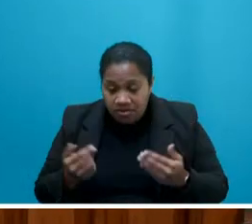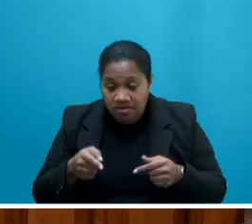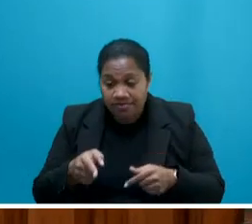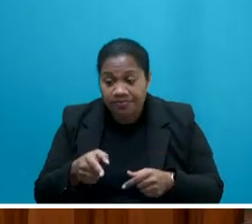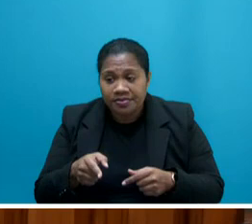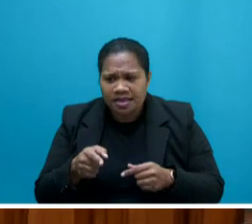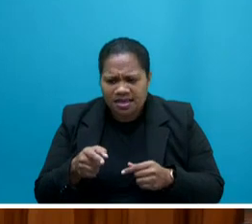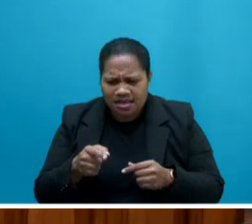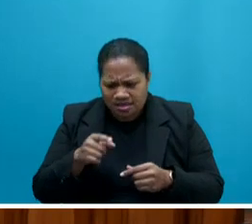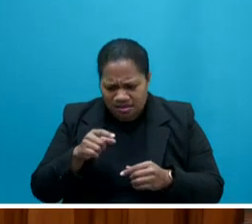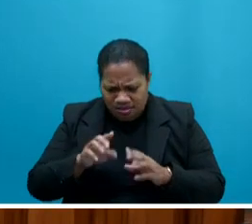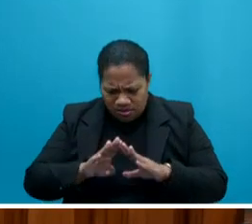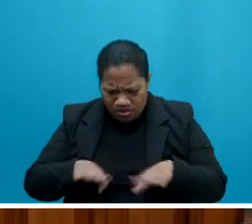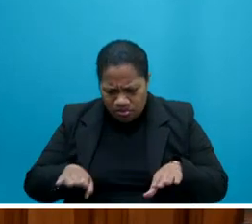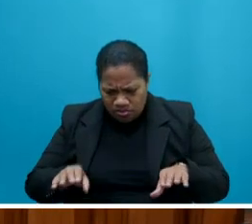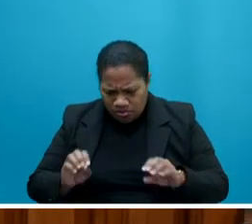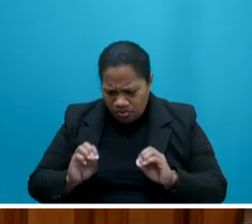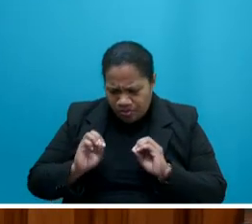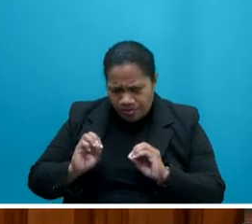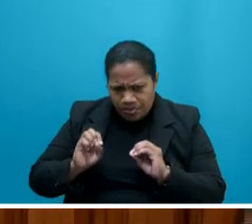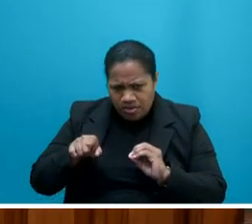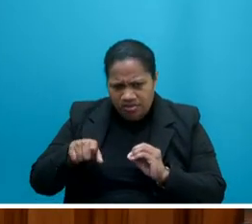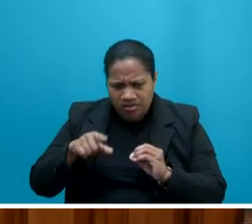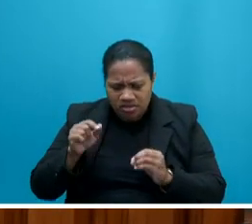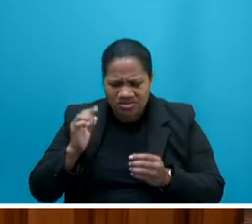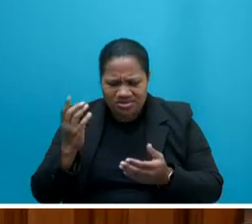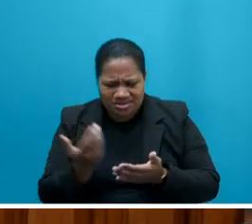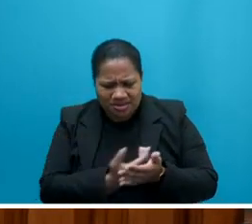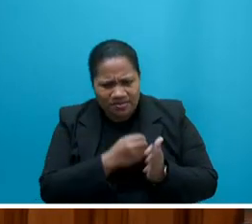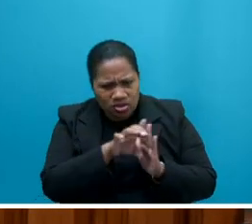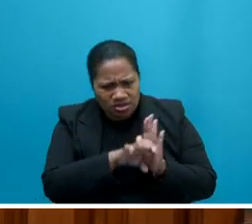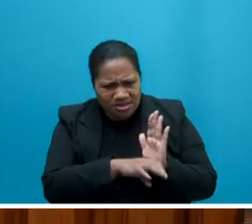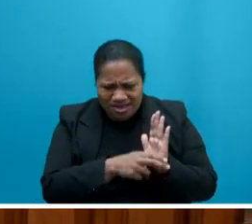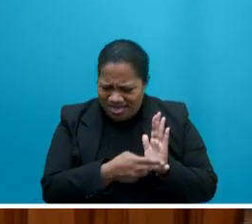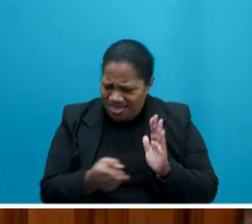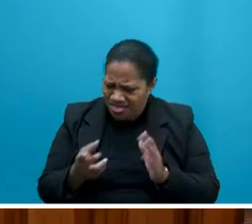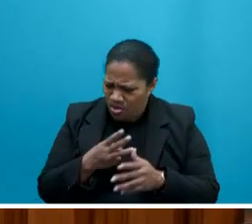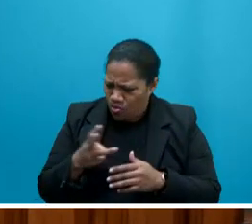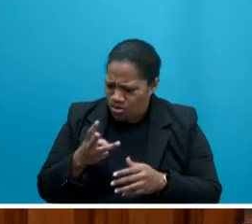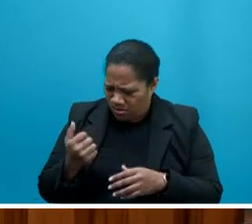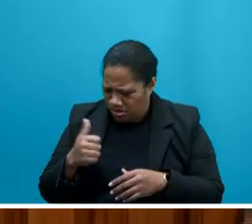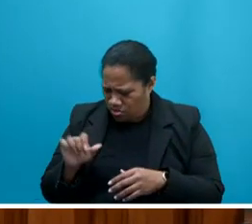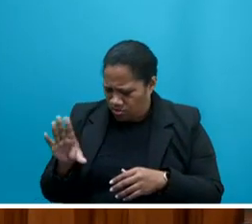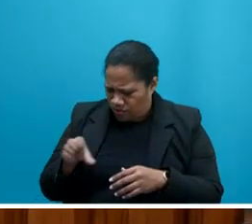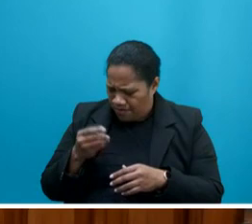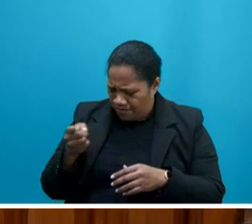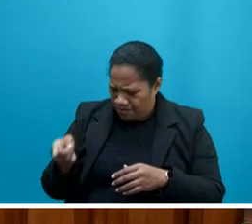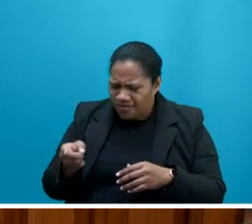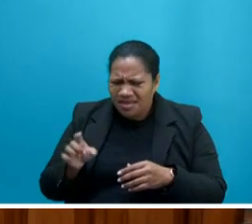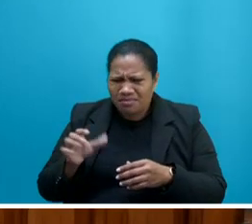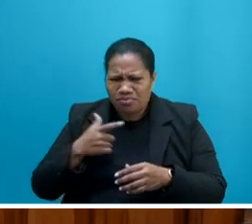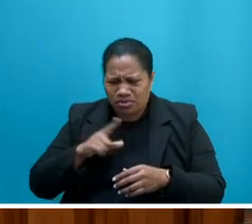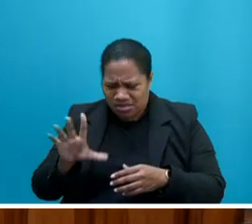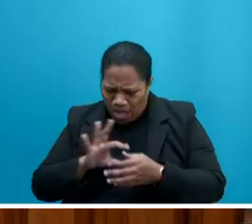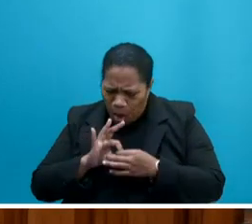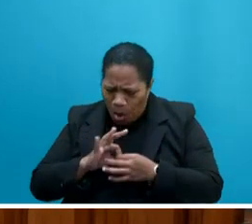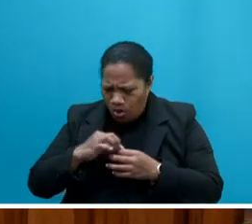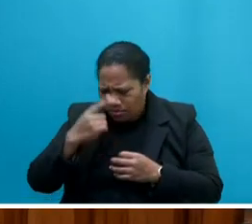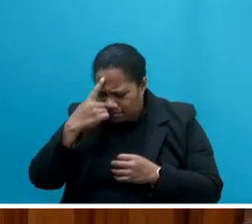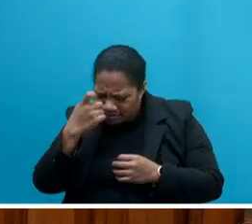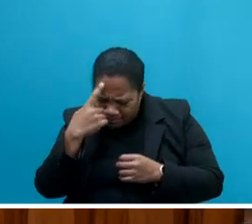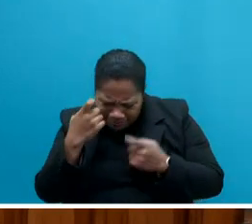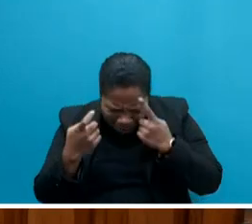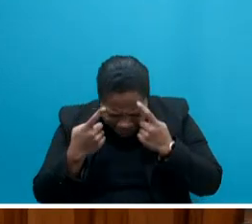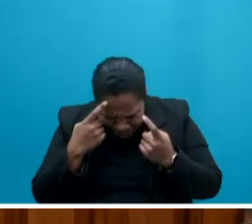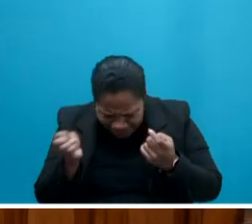by their teachers what to say of the Constitution rather than the words they use coming out of volition or from their own hearts and minds is a